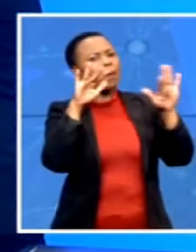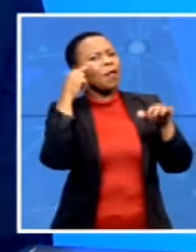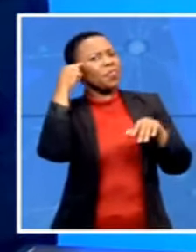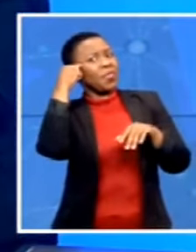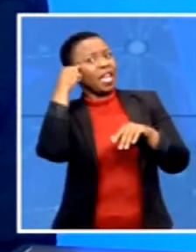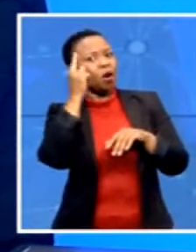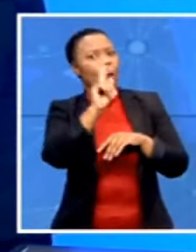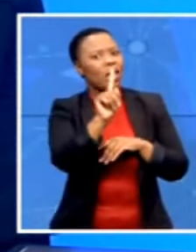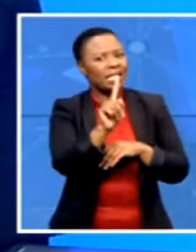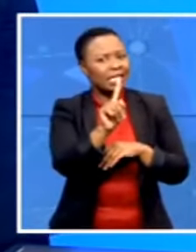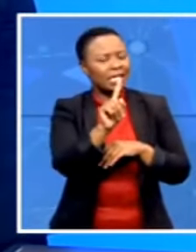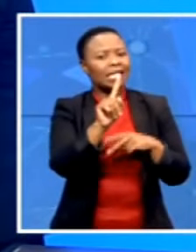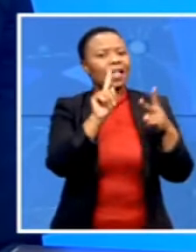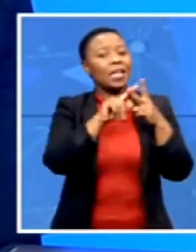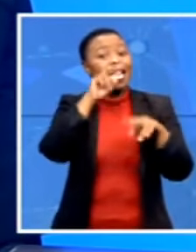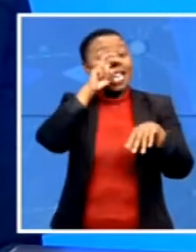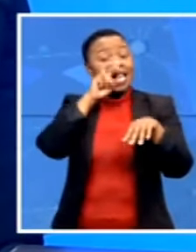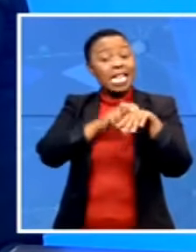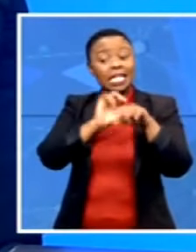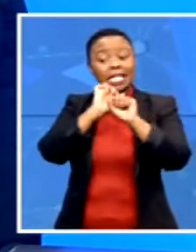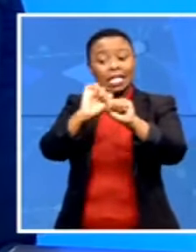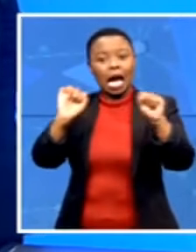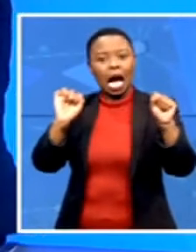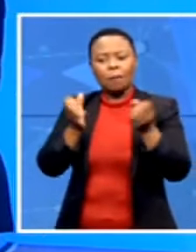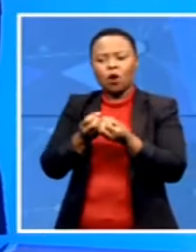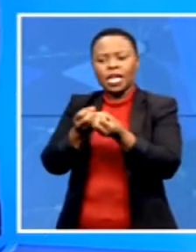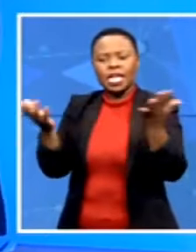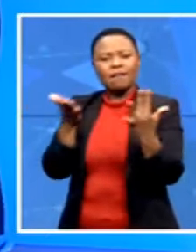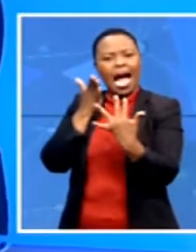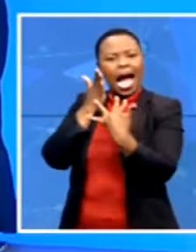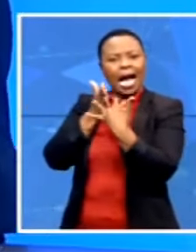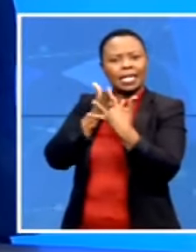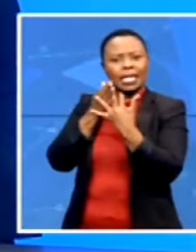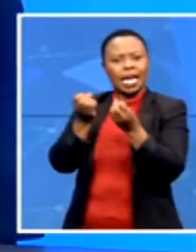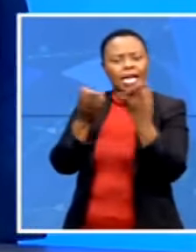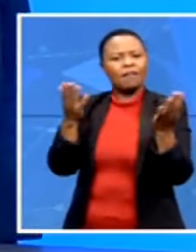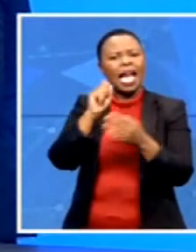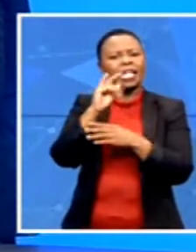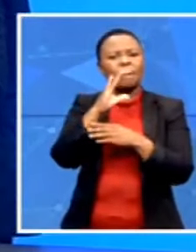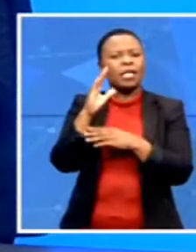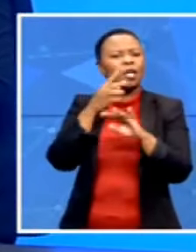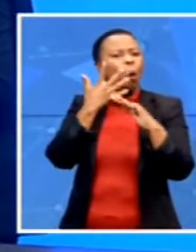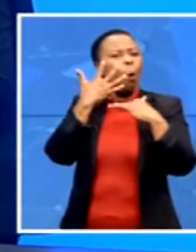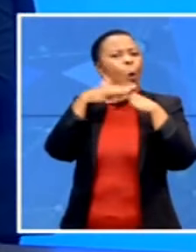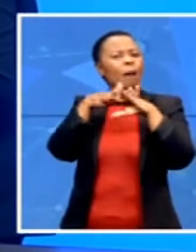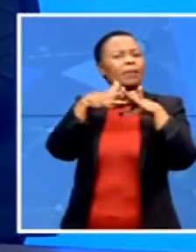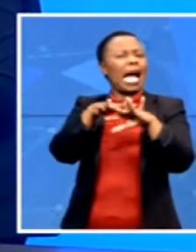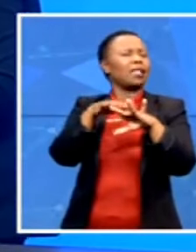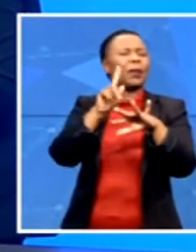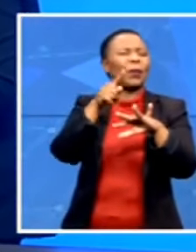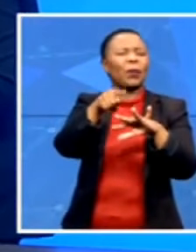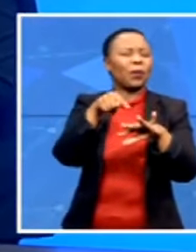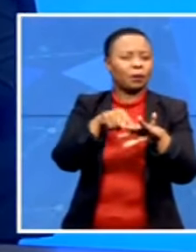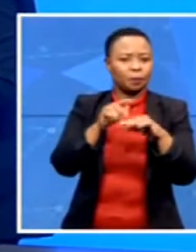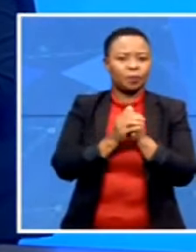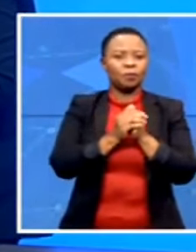it accessible. Mm-hmm. Talk to us about the SABC website. So Plain, what we have here is a fully, like you say,